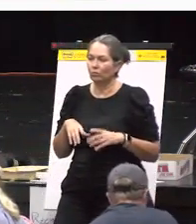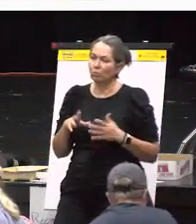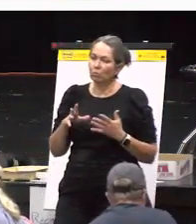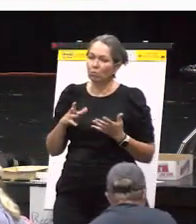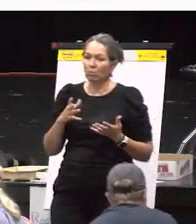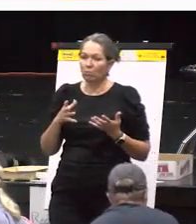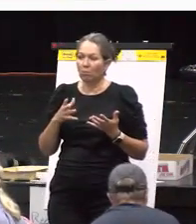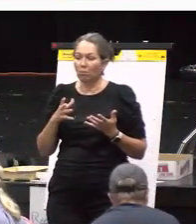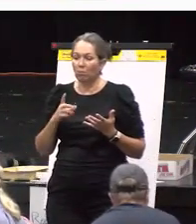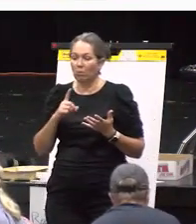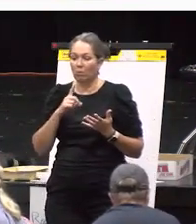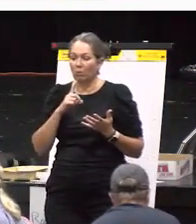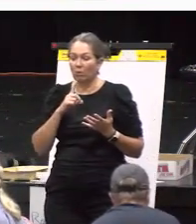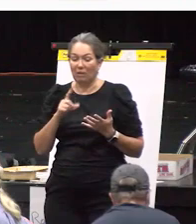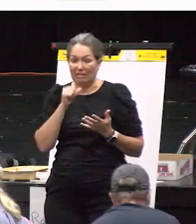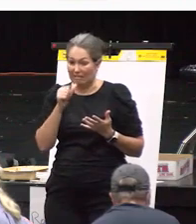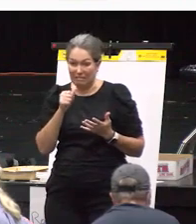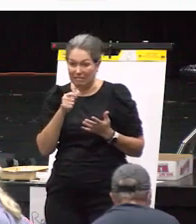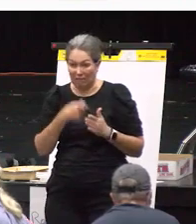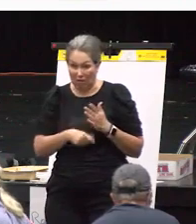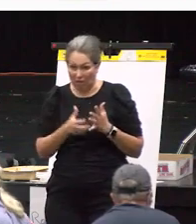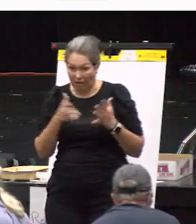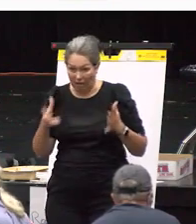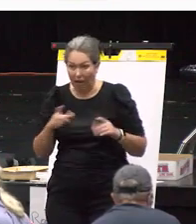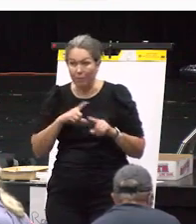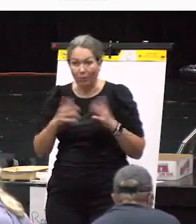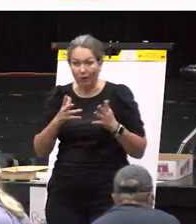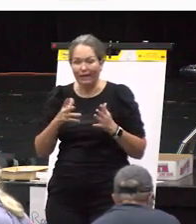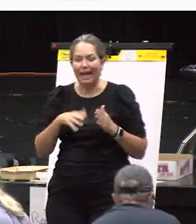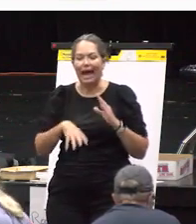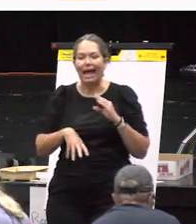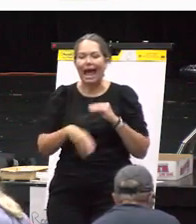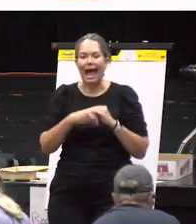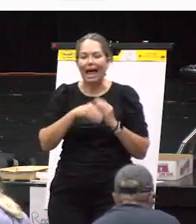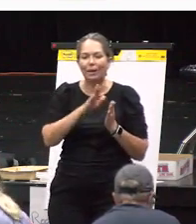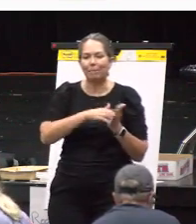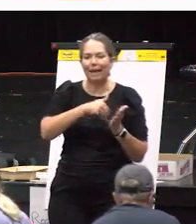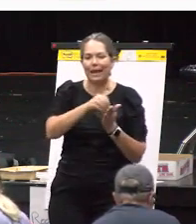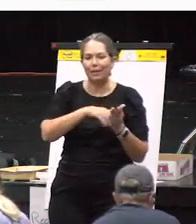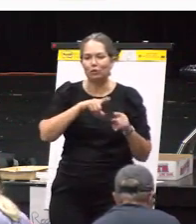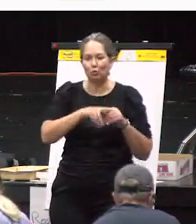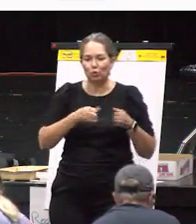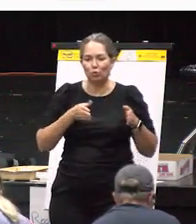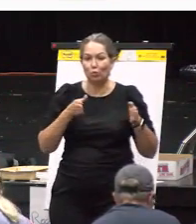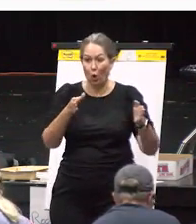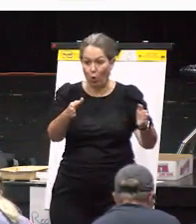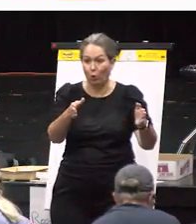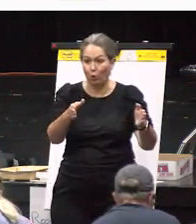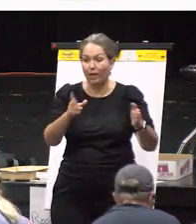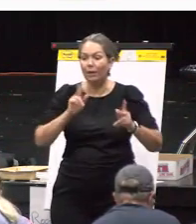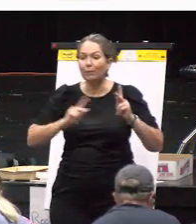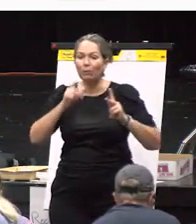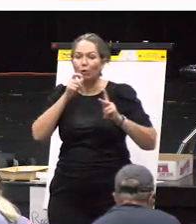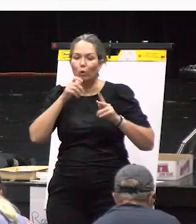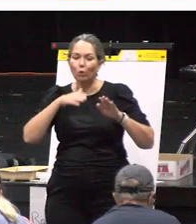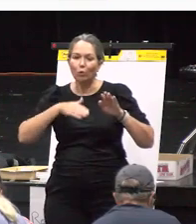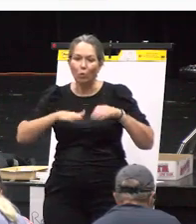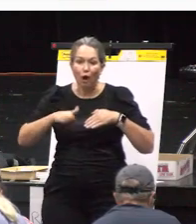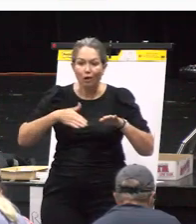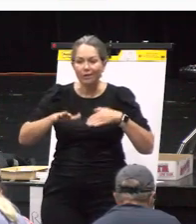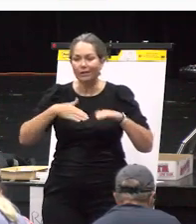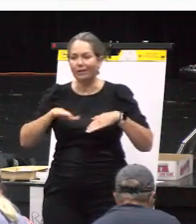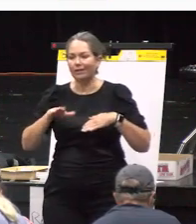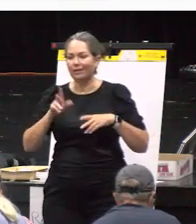almost costless would be to add paint to our roads so that people who are pedestrians and want to actually